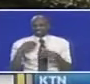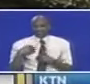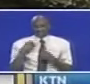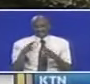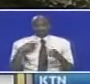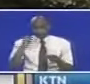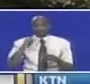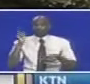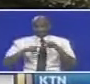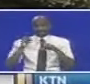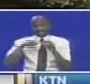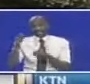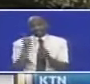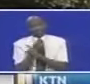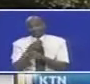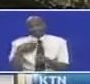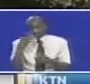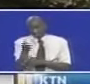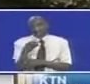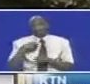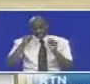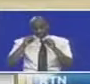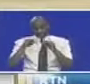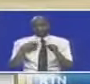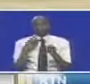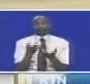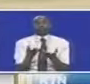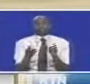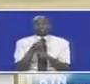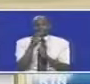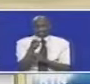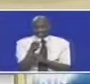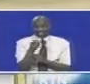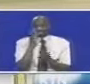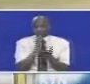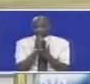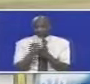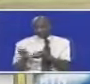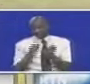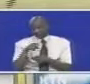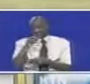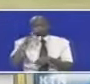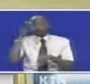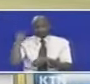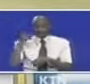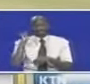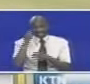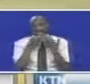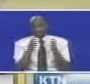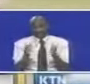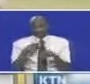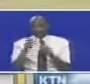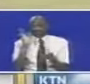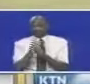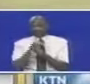the other amateurs that are playing and I'm capable of making the cut. No indigenous Kenyan golfer has won the Kenyan Open, but majority of them